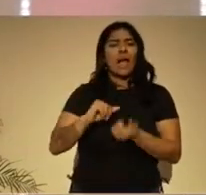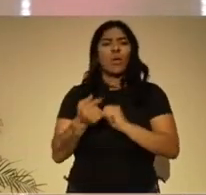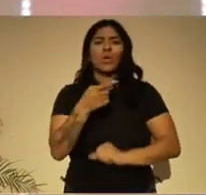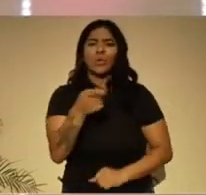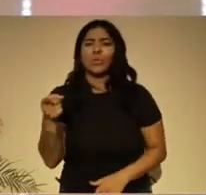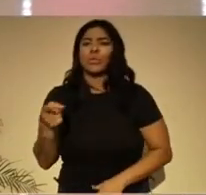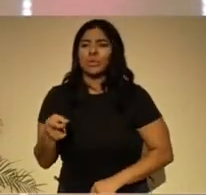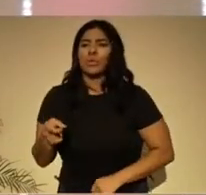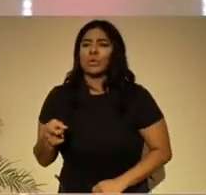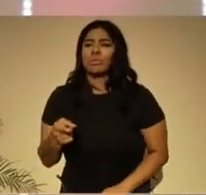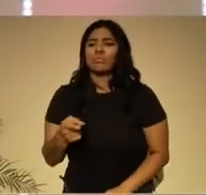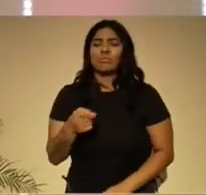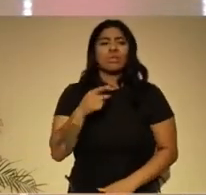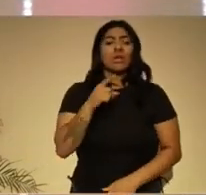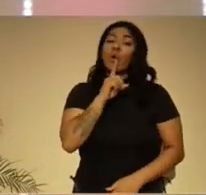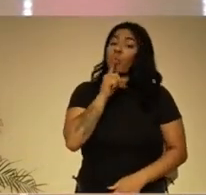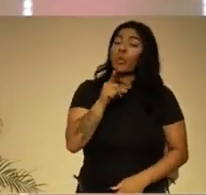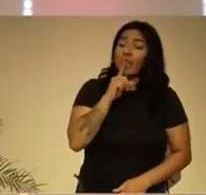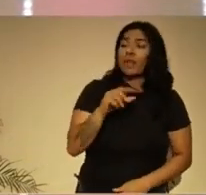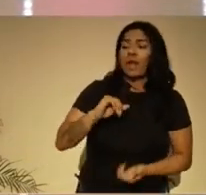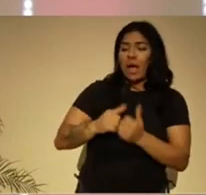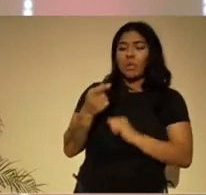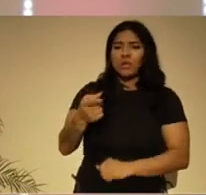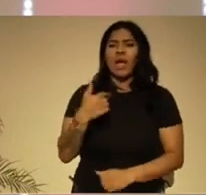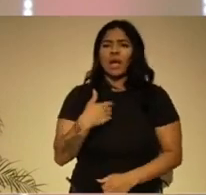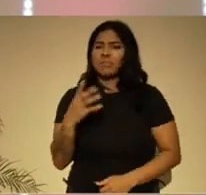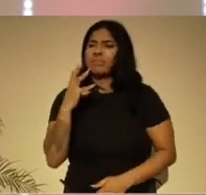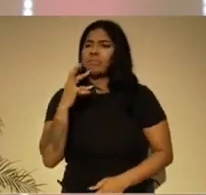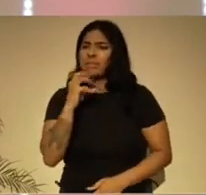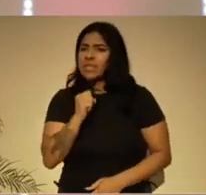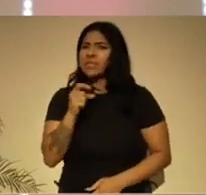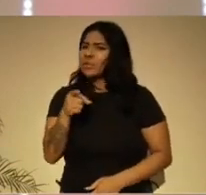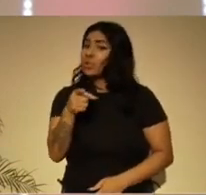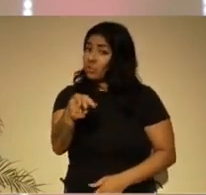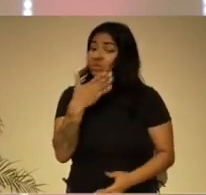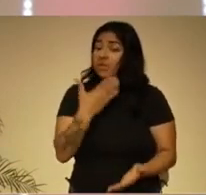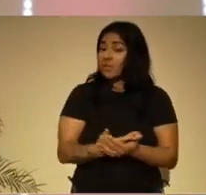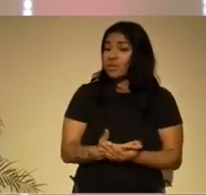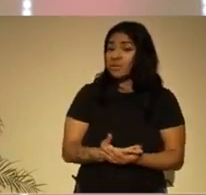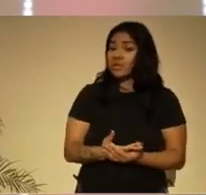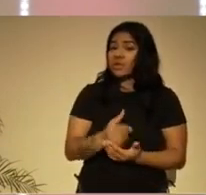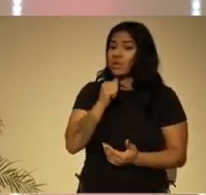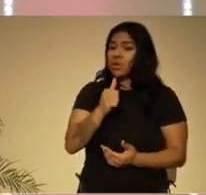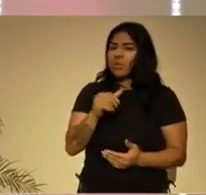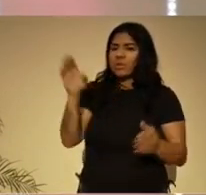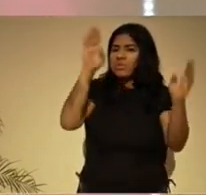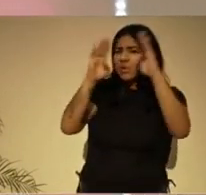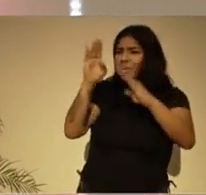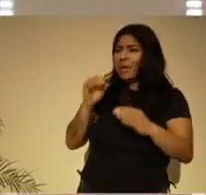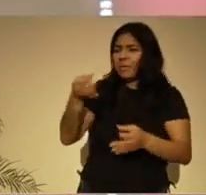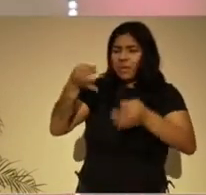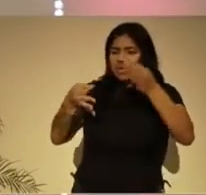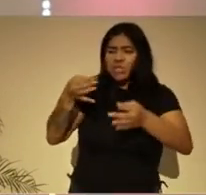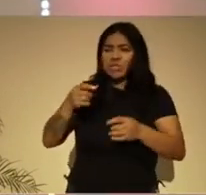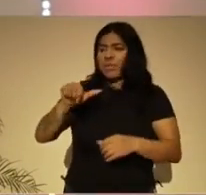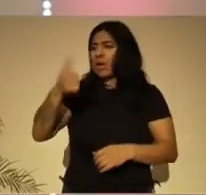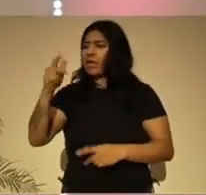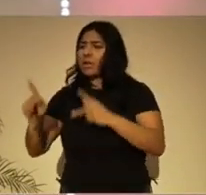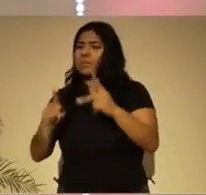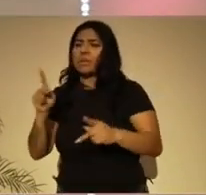doing? Hey, bro, how are you really doing? Hey, I miss you. Like, is that, you're good? Don't be so concerned about the judgments of